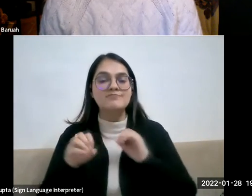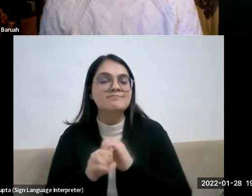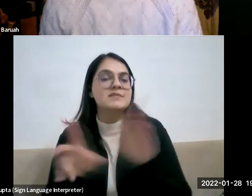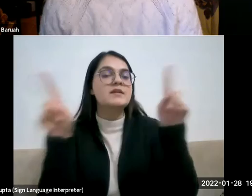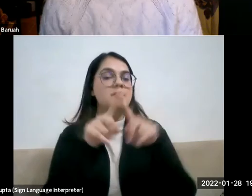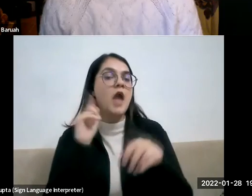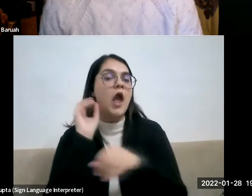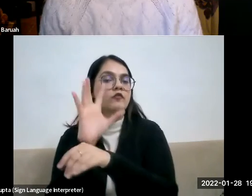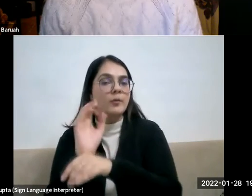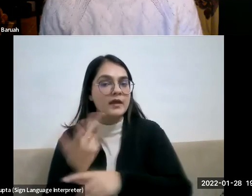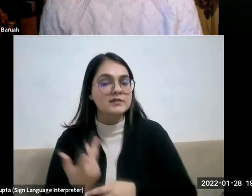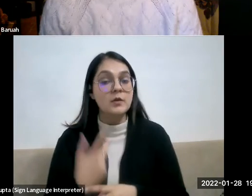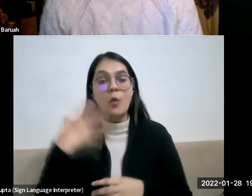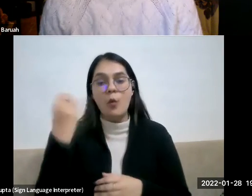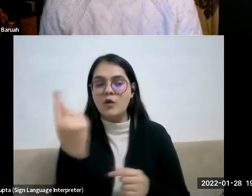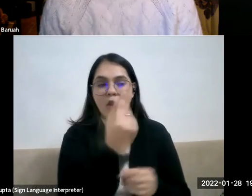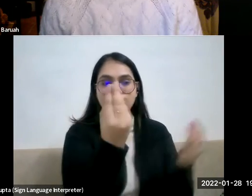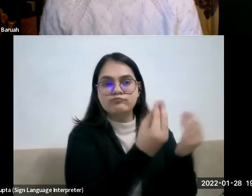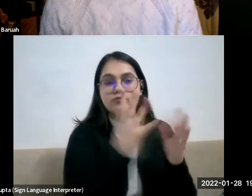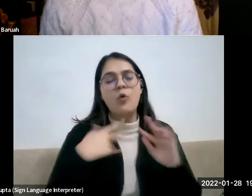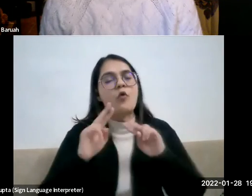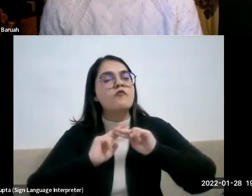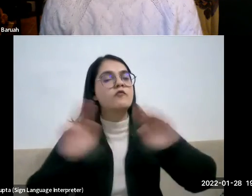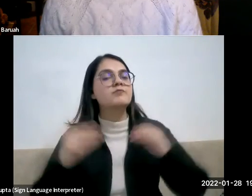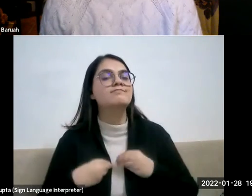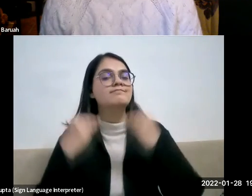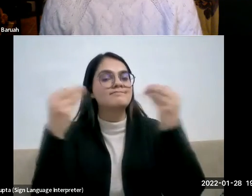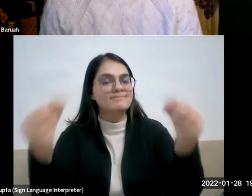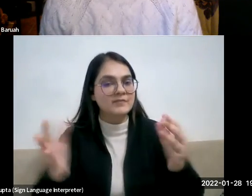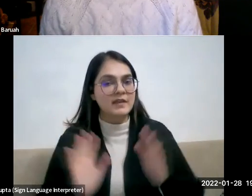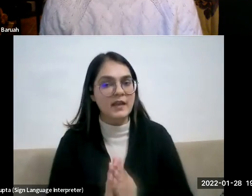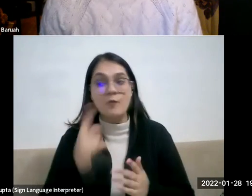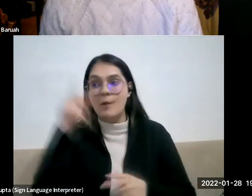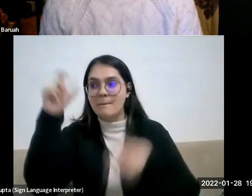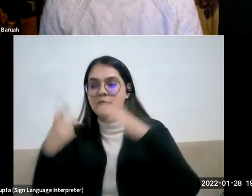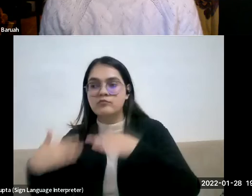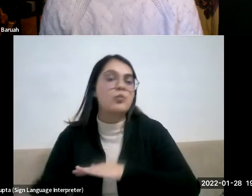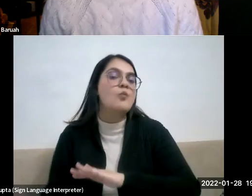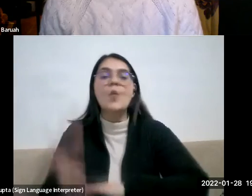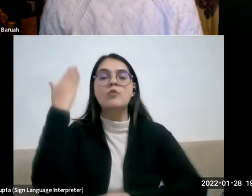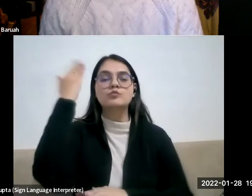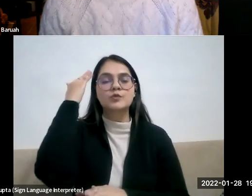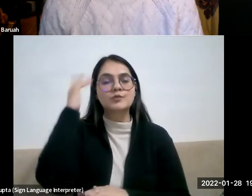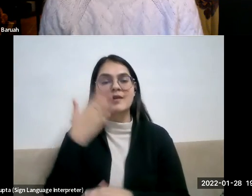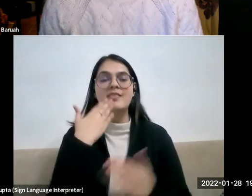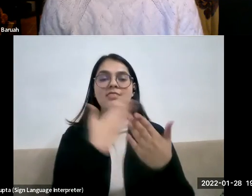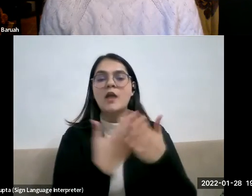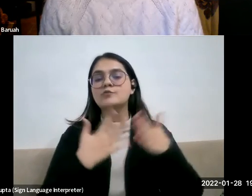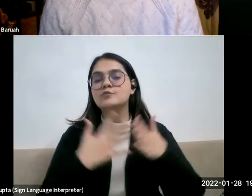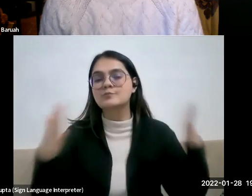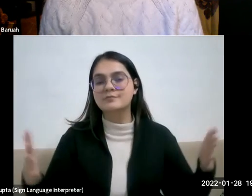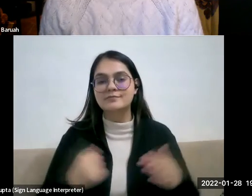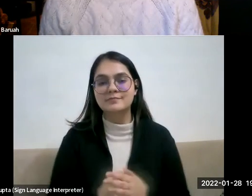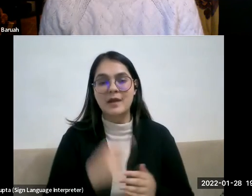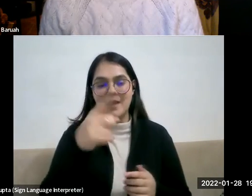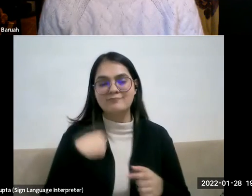information far and wide, and to provide so much more context, to so many more people. So thank you so much for being a part of